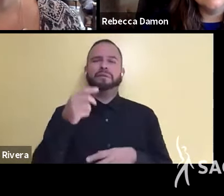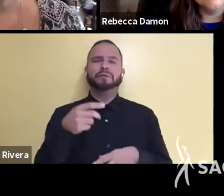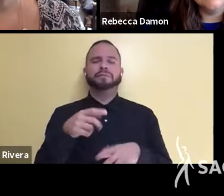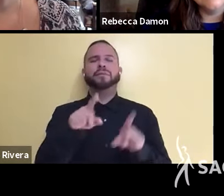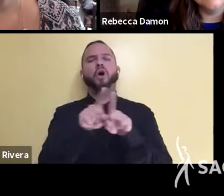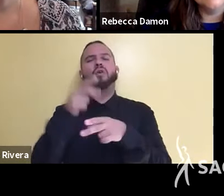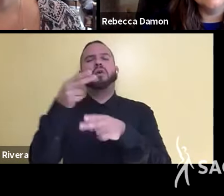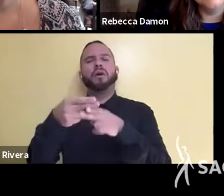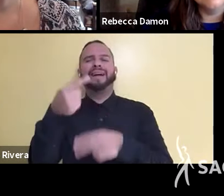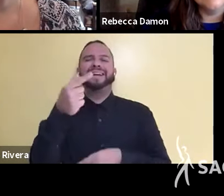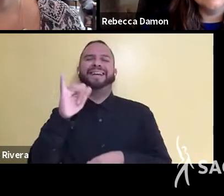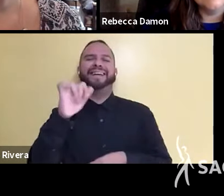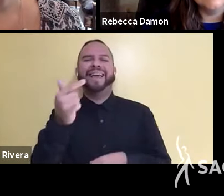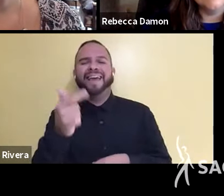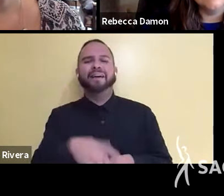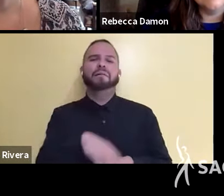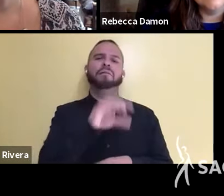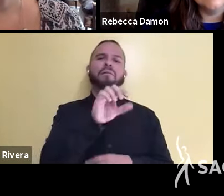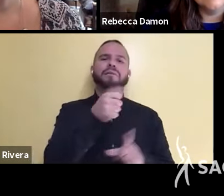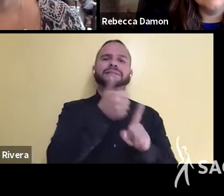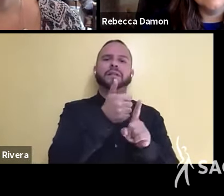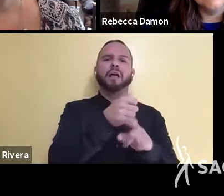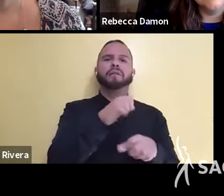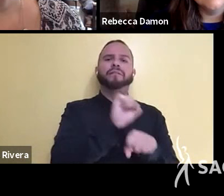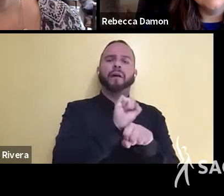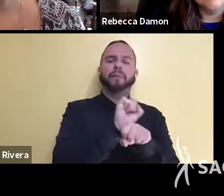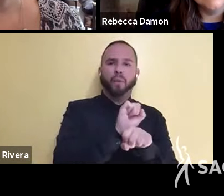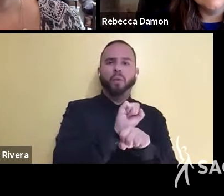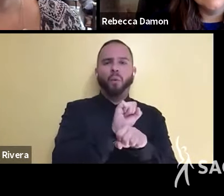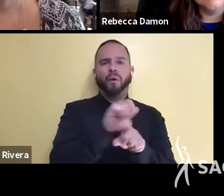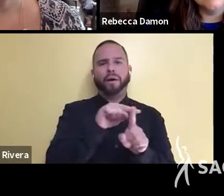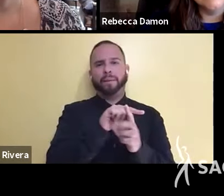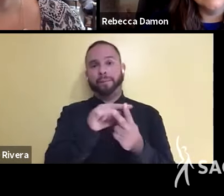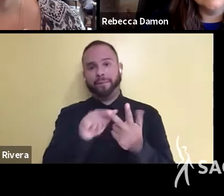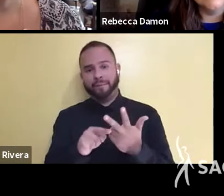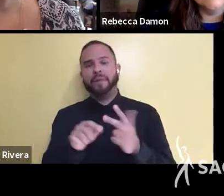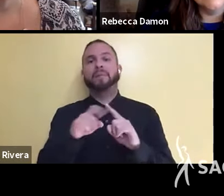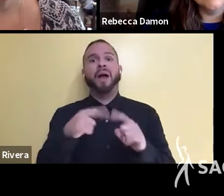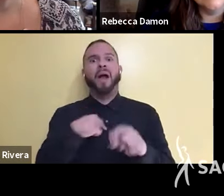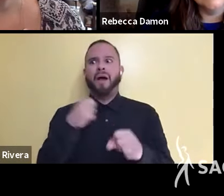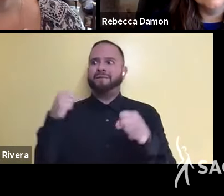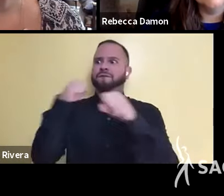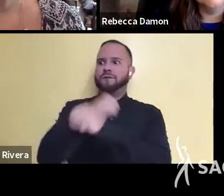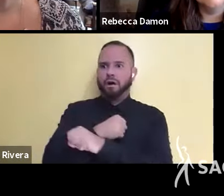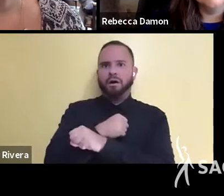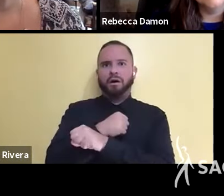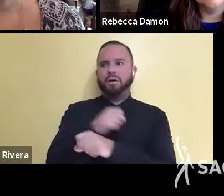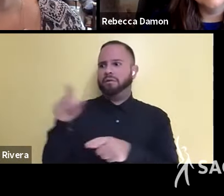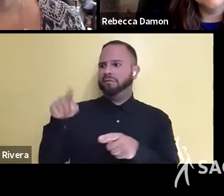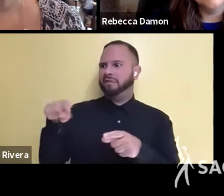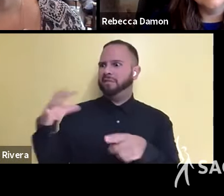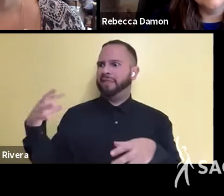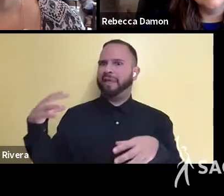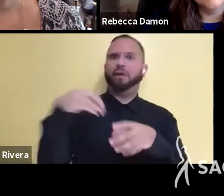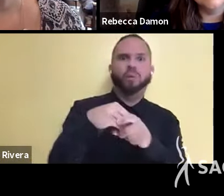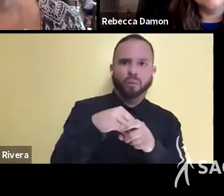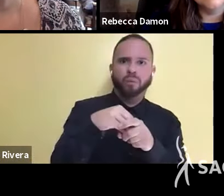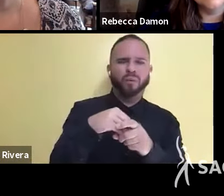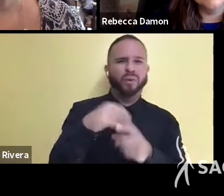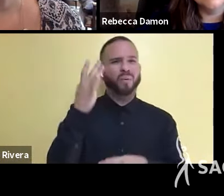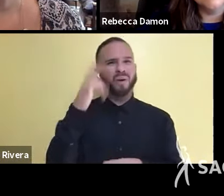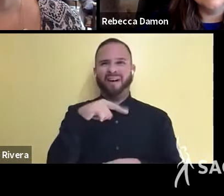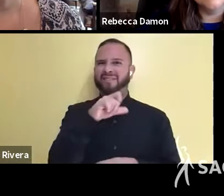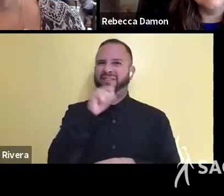self-employed workers. I fought for the inclusion of them because they are not